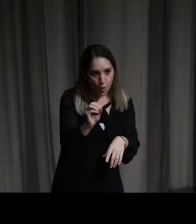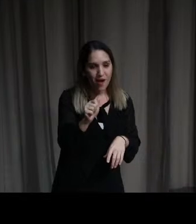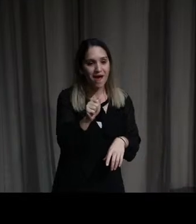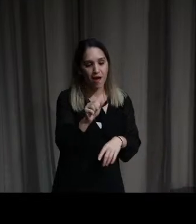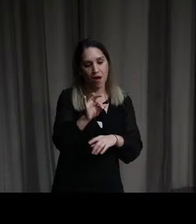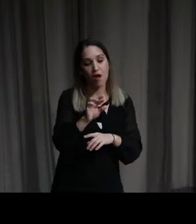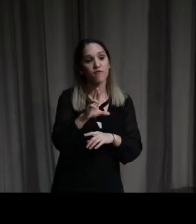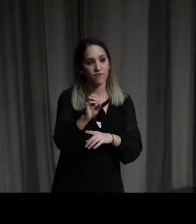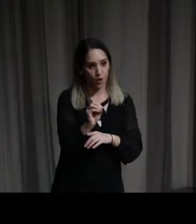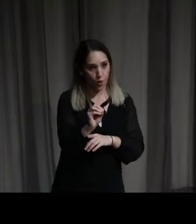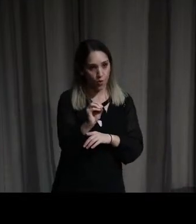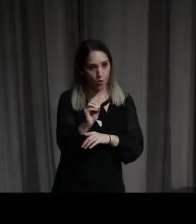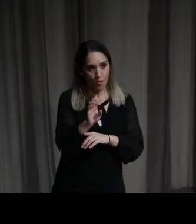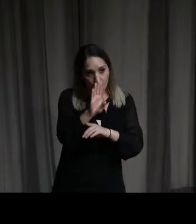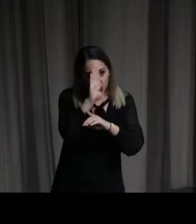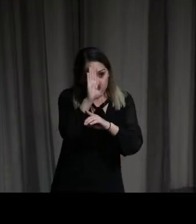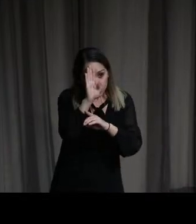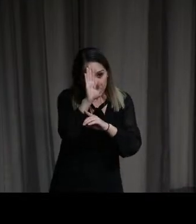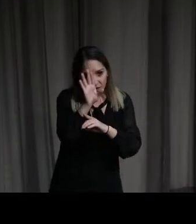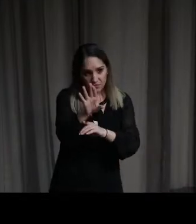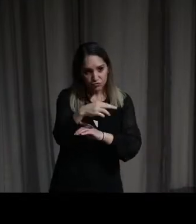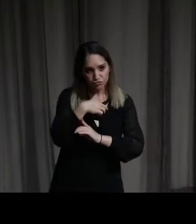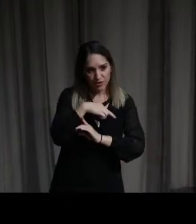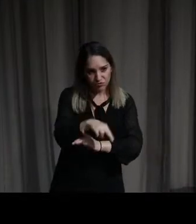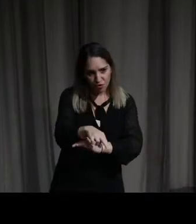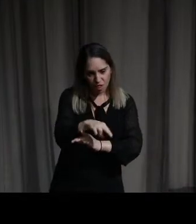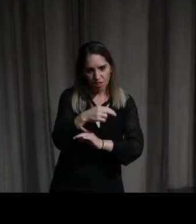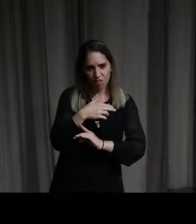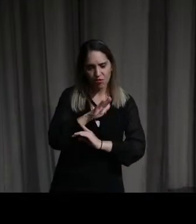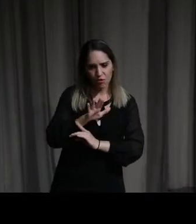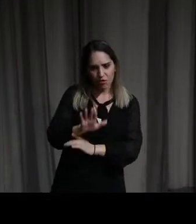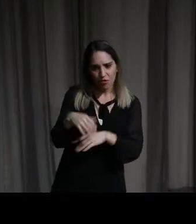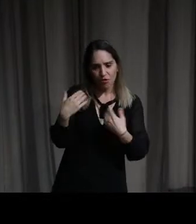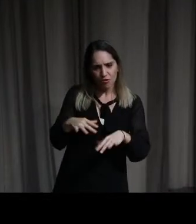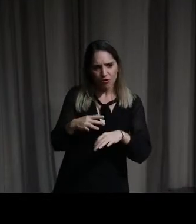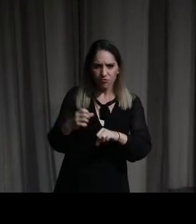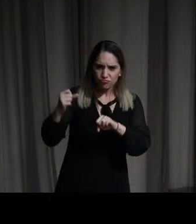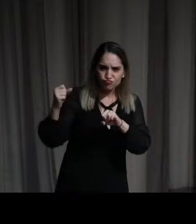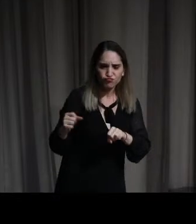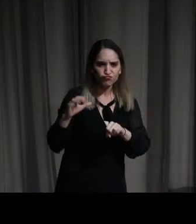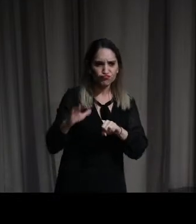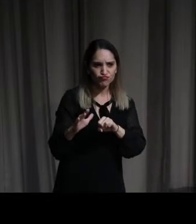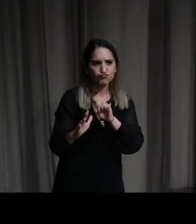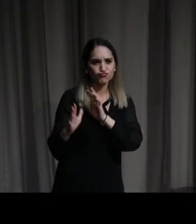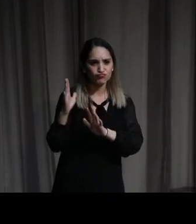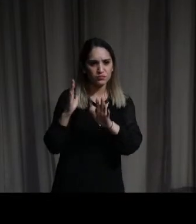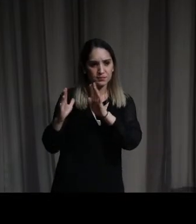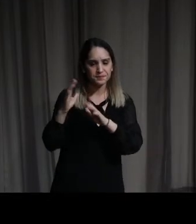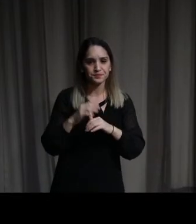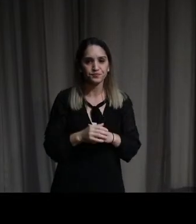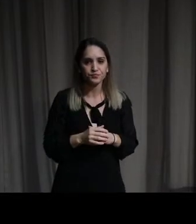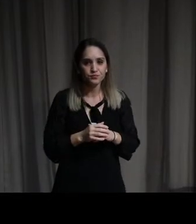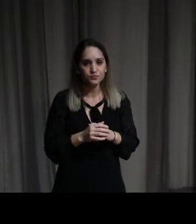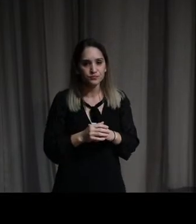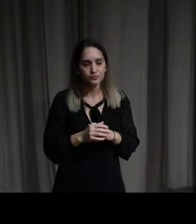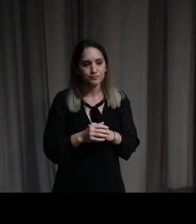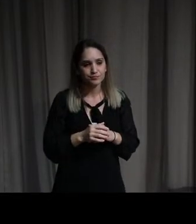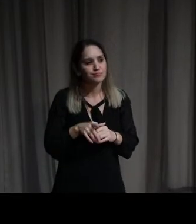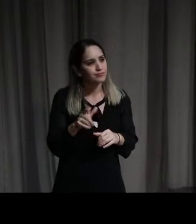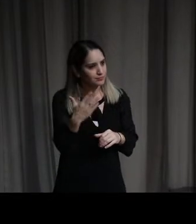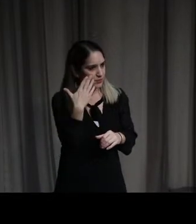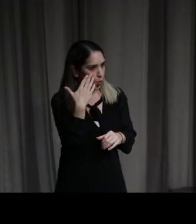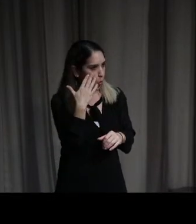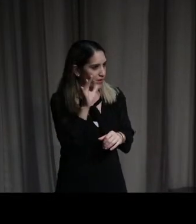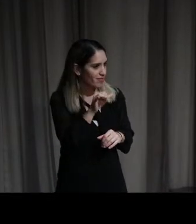ritual was something that it was really kind of front and center for many artists. So he was aware of